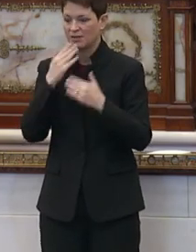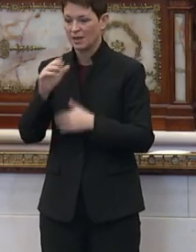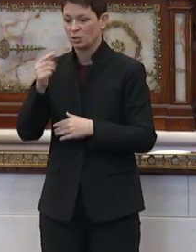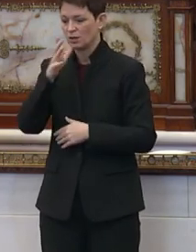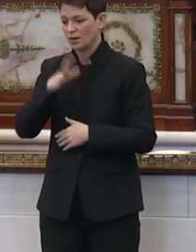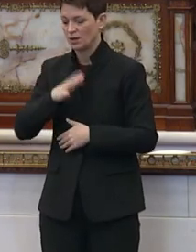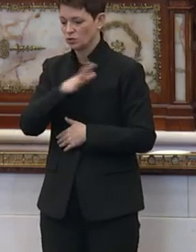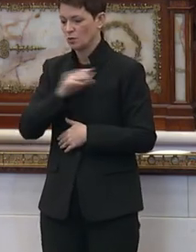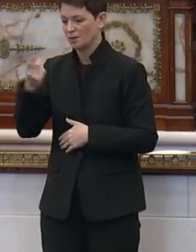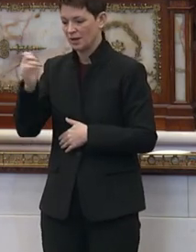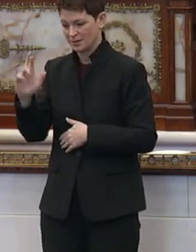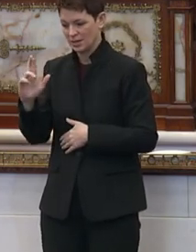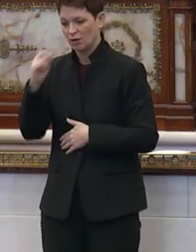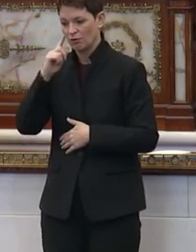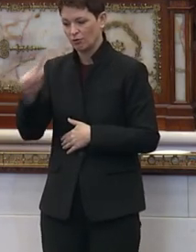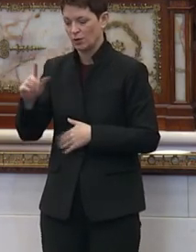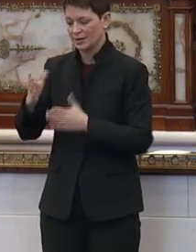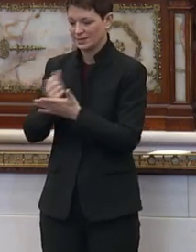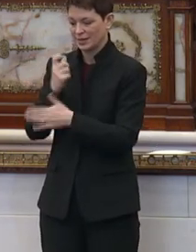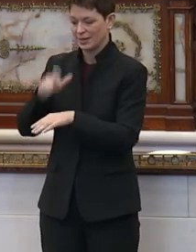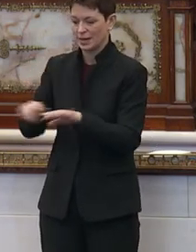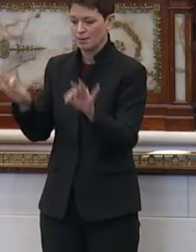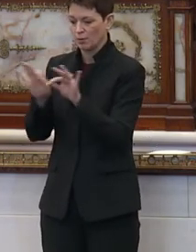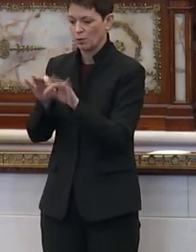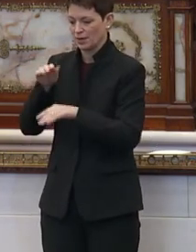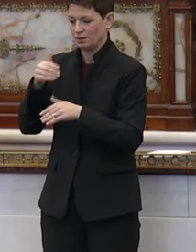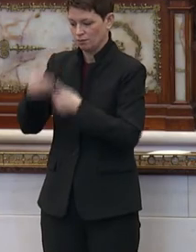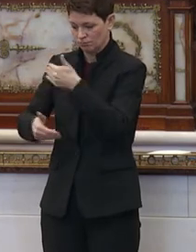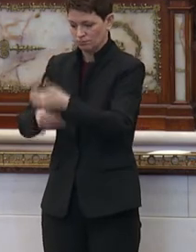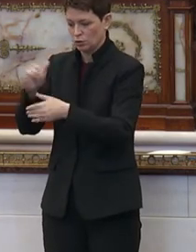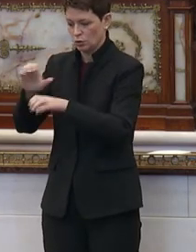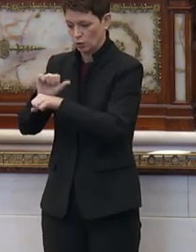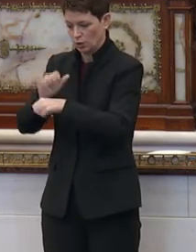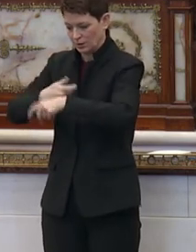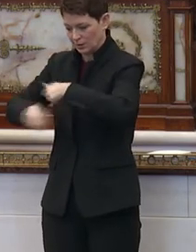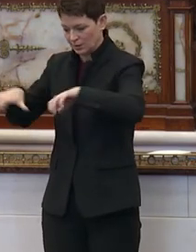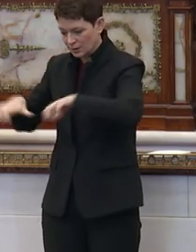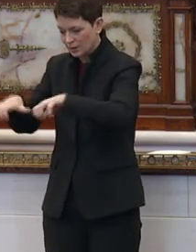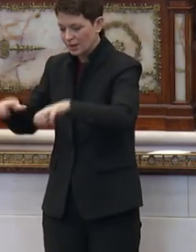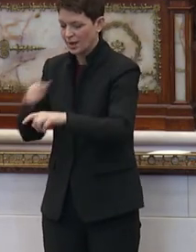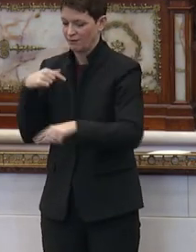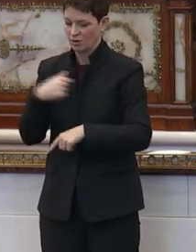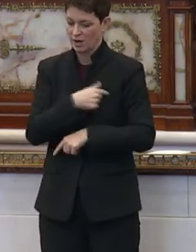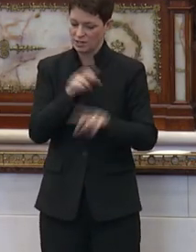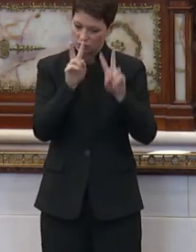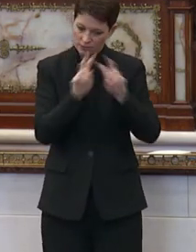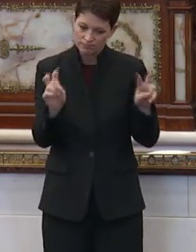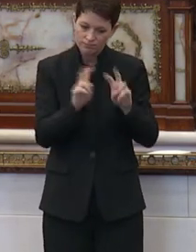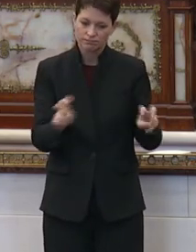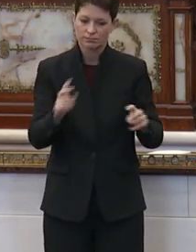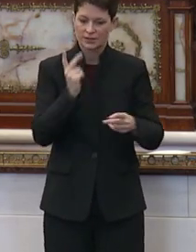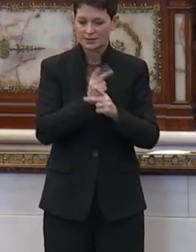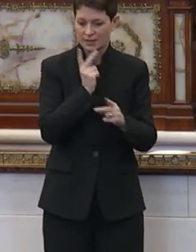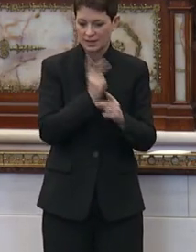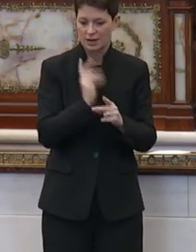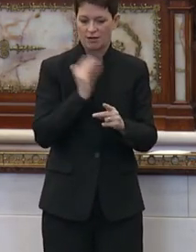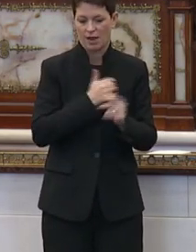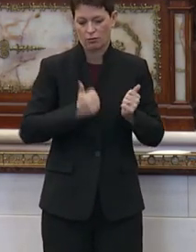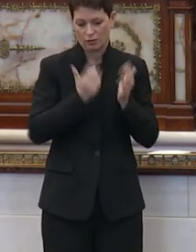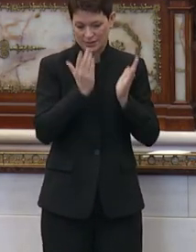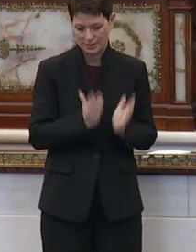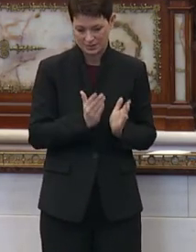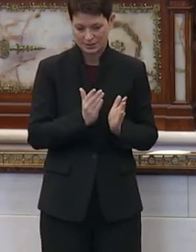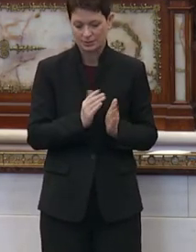Councilmember Gauthier for taking those important steps for doing it and for this council body for looking out for our